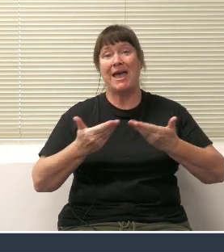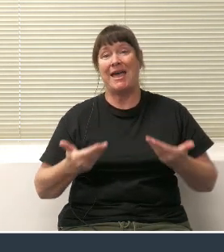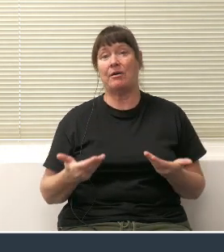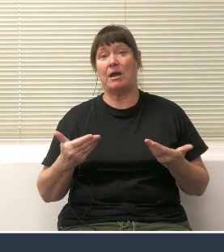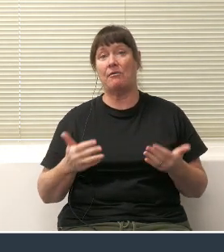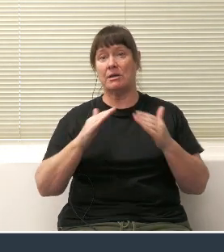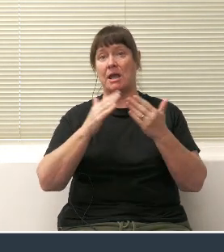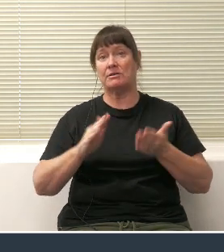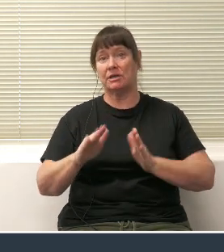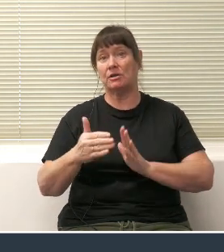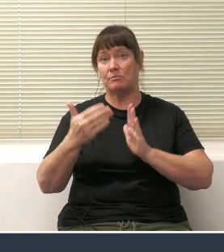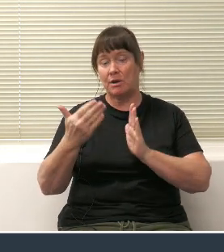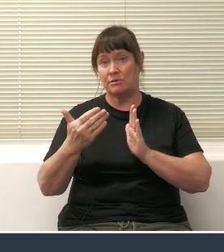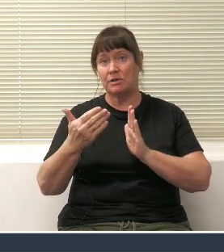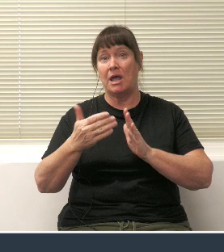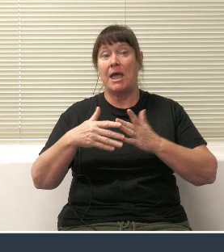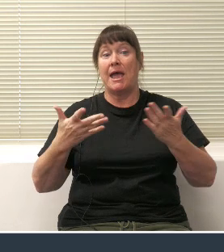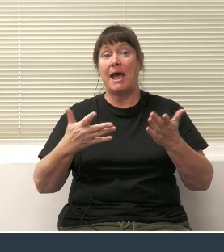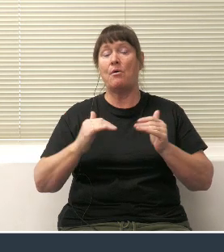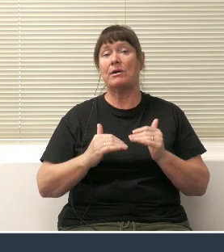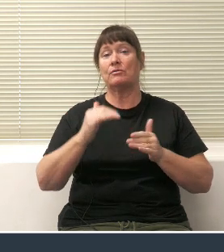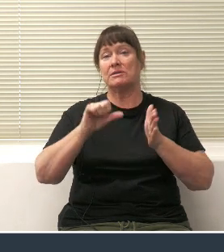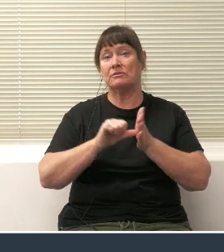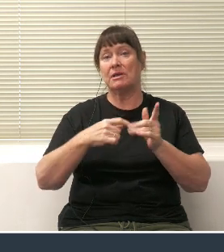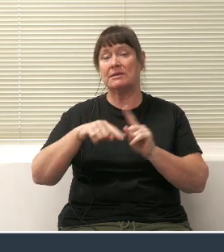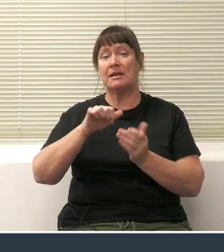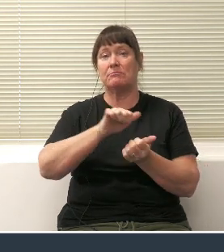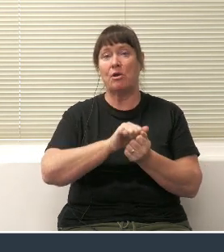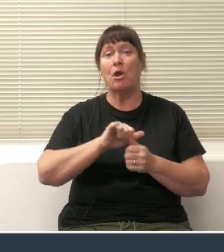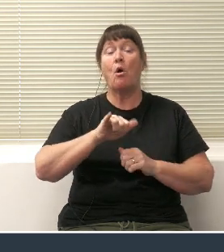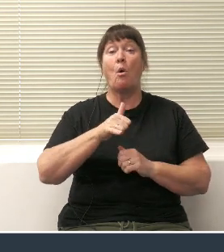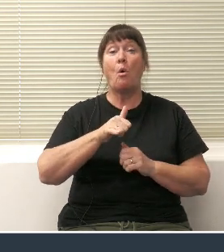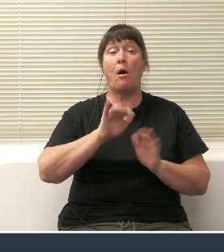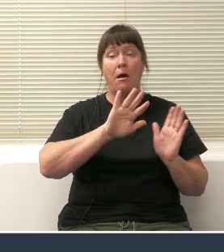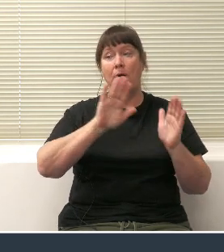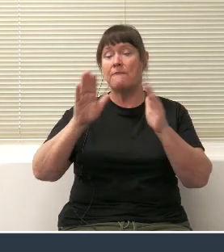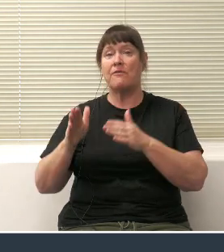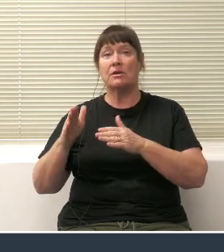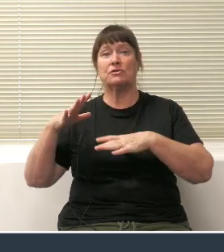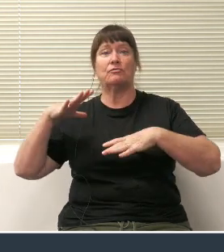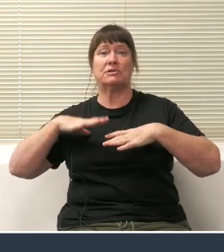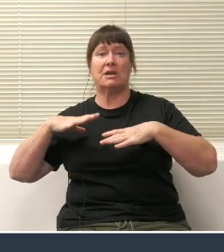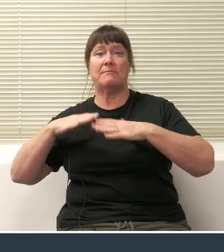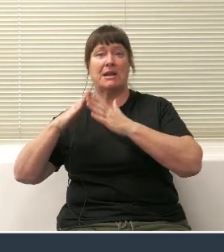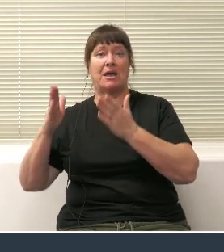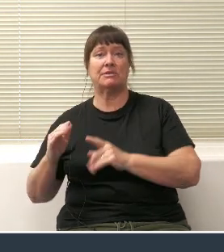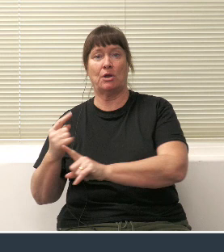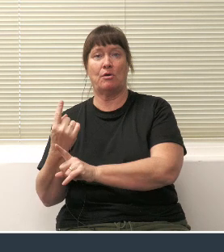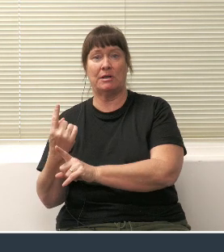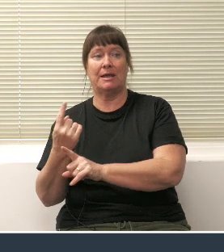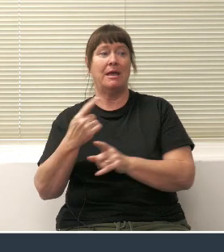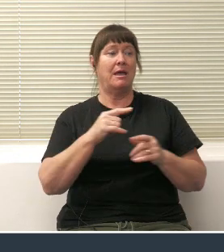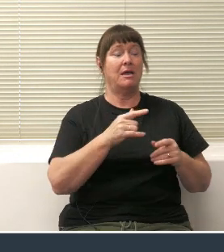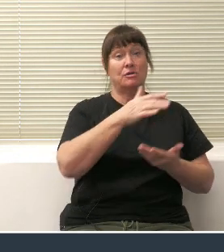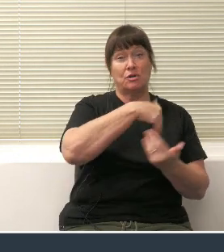housing approach by increasing rates and borrowing, or should we shift council's focus to retirement housing only and sell our social